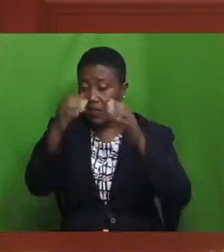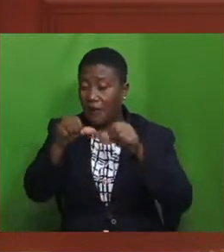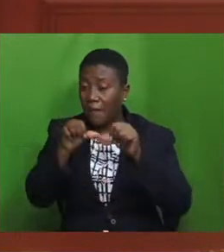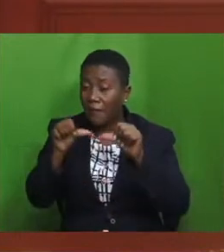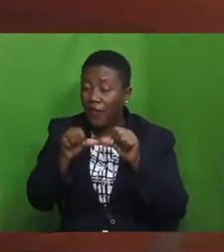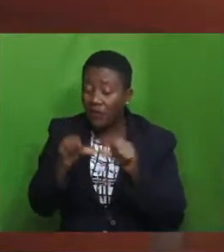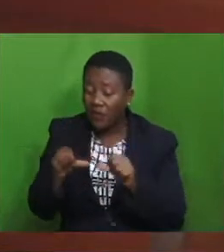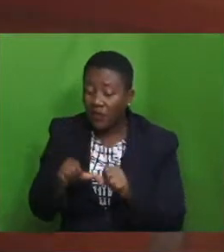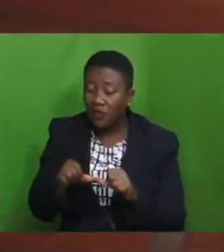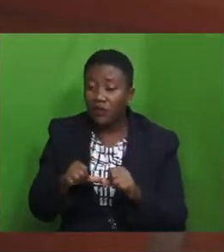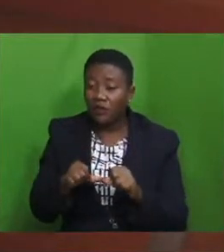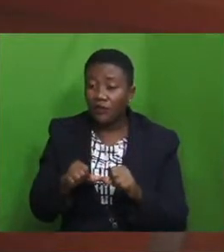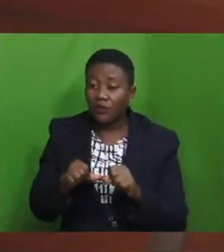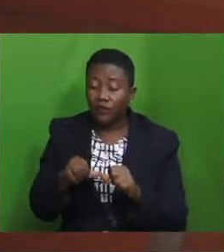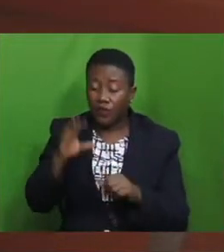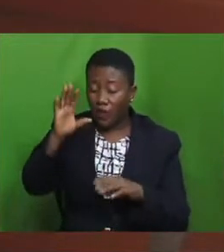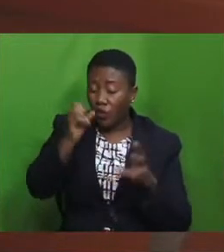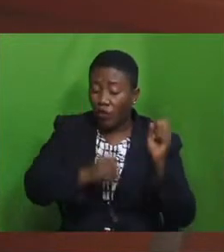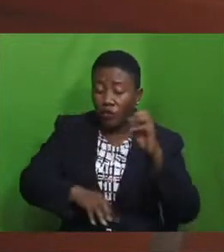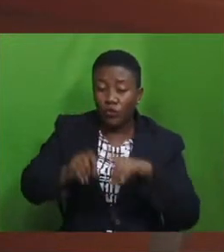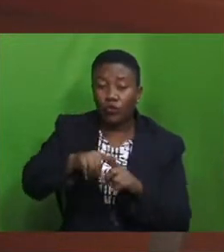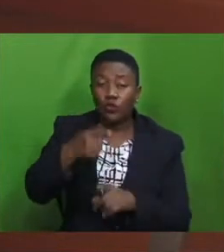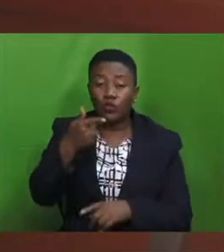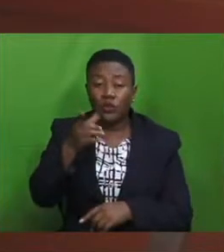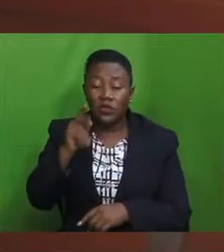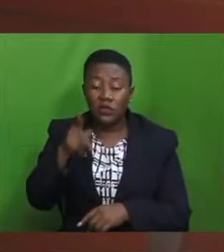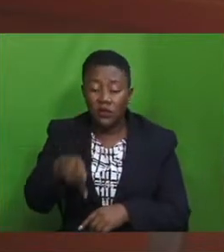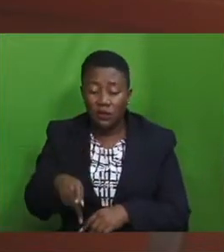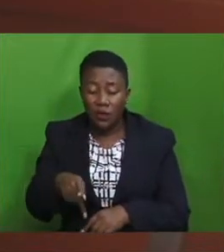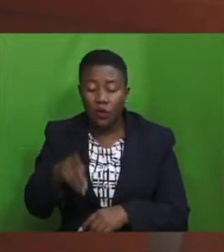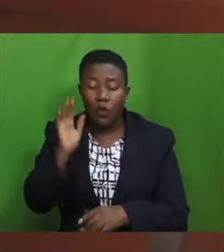its contribution to GDP is likely to be